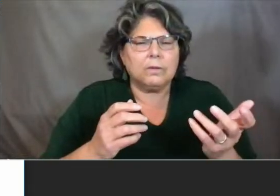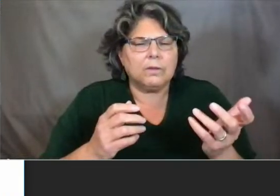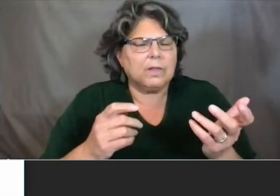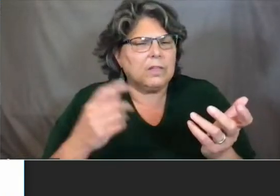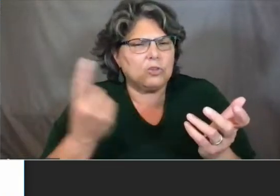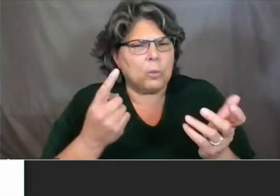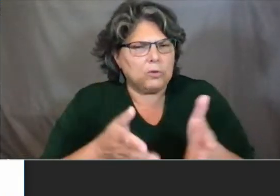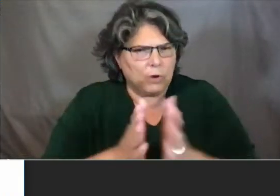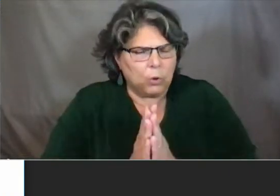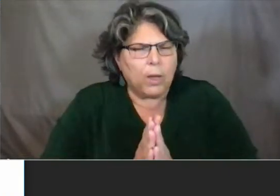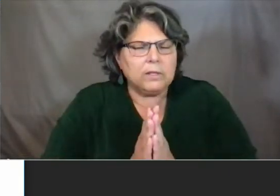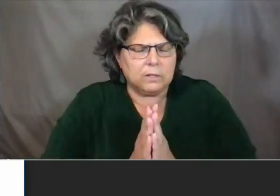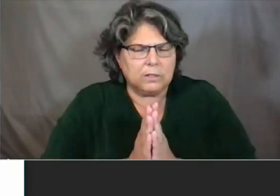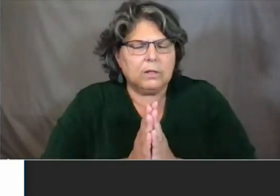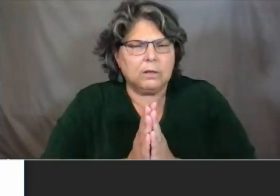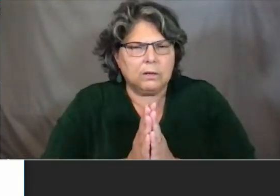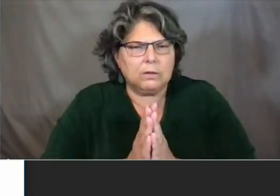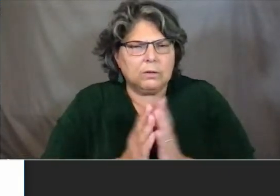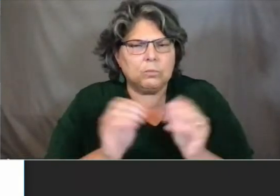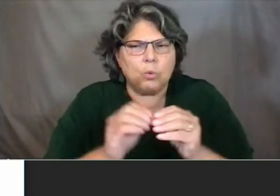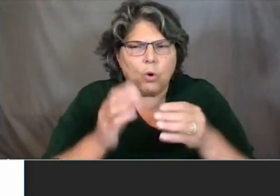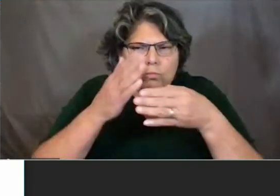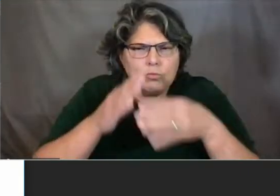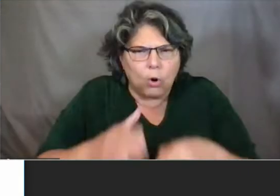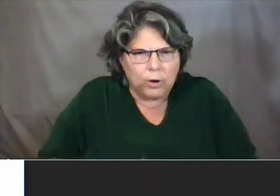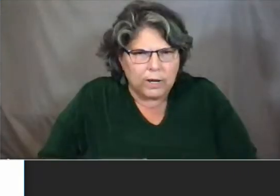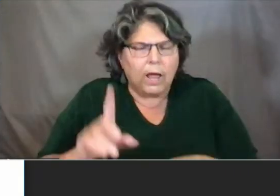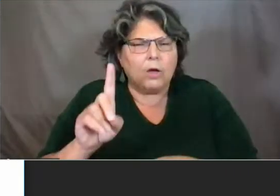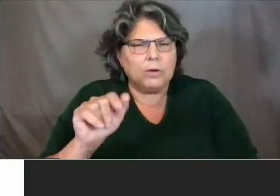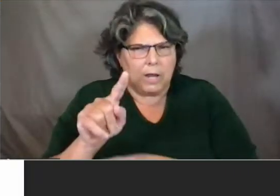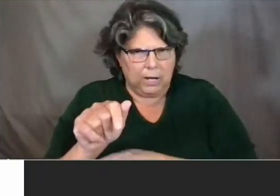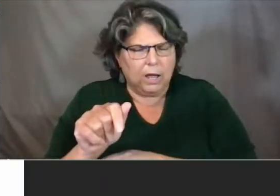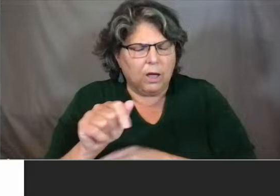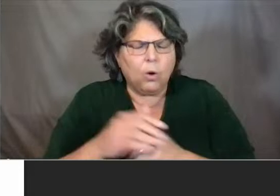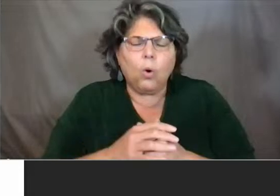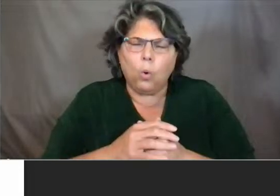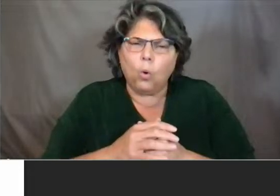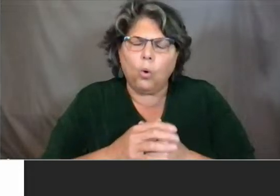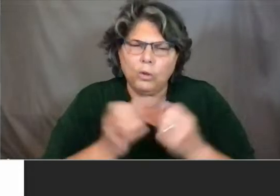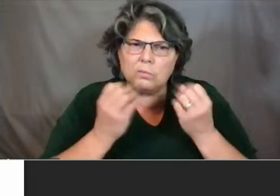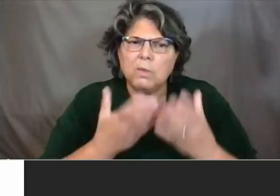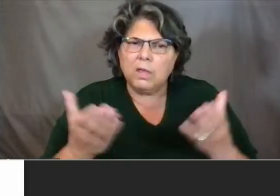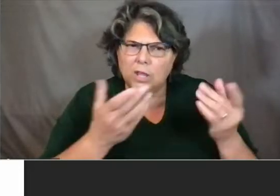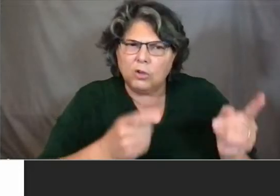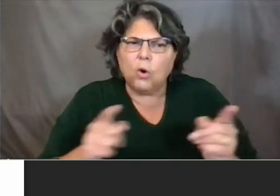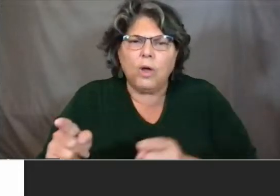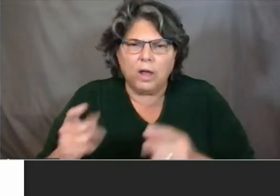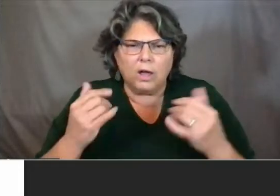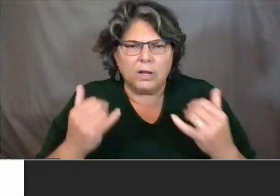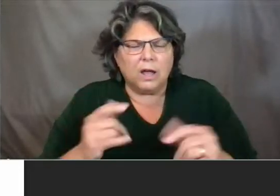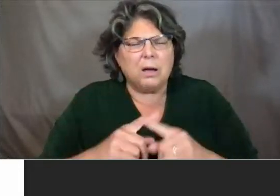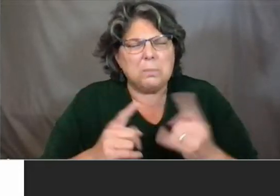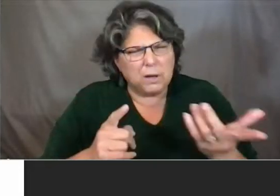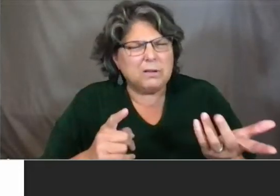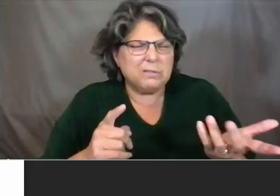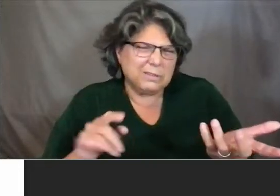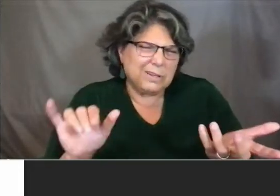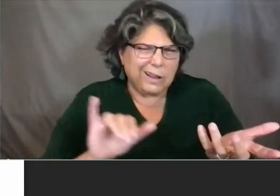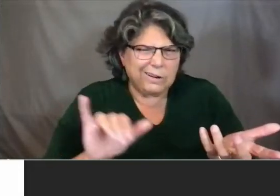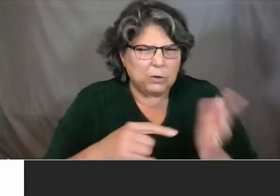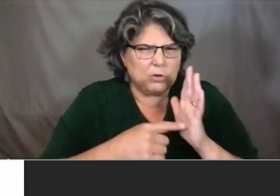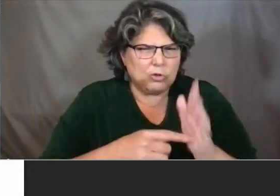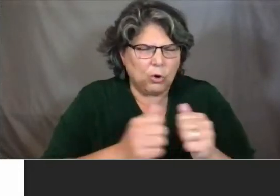for some more broken down data. There's a lot kind of going on here, but very similar to the stat